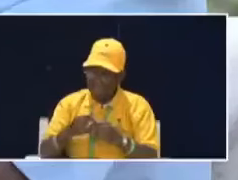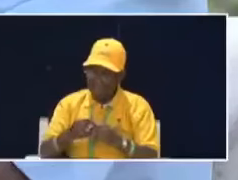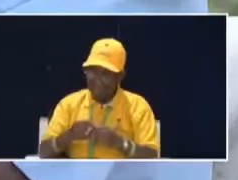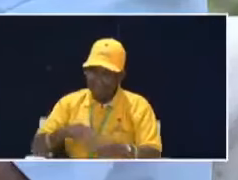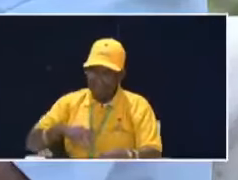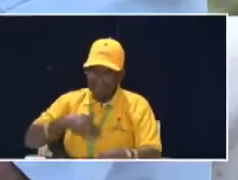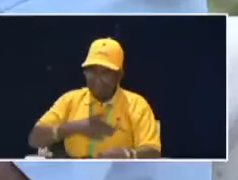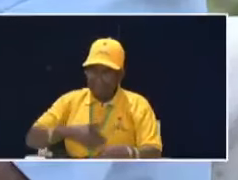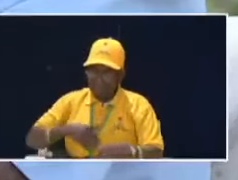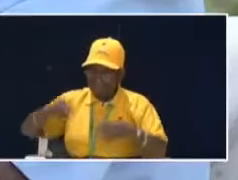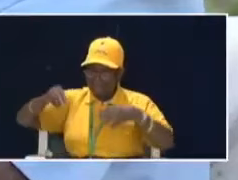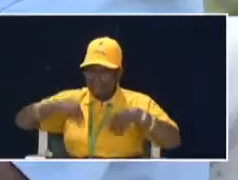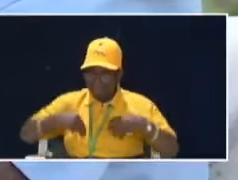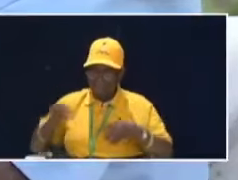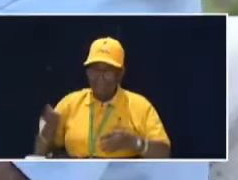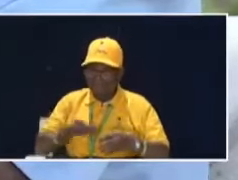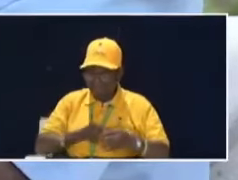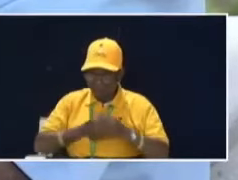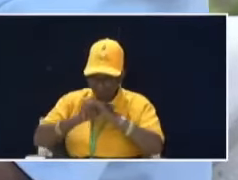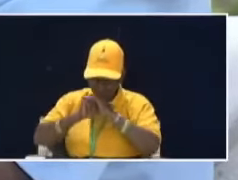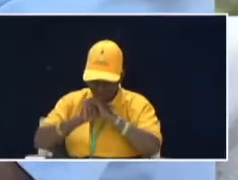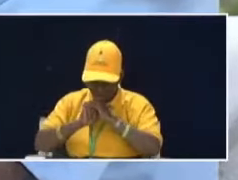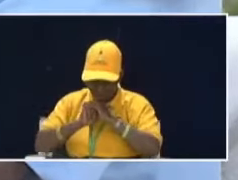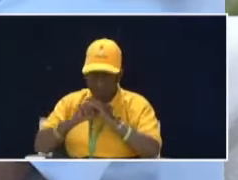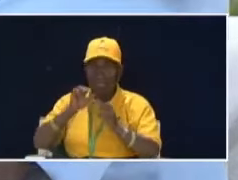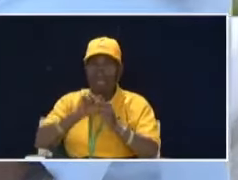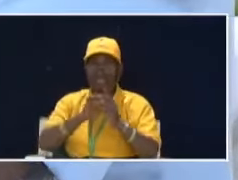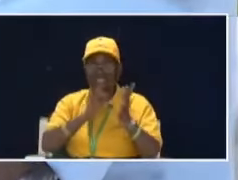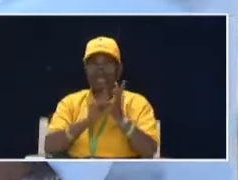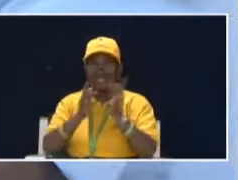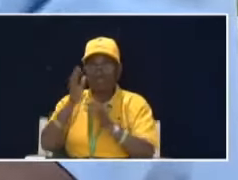Please accept our worship in Jesus' name.